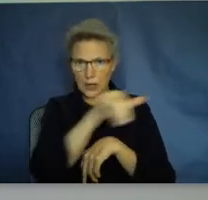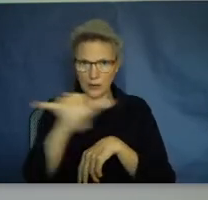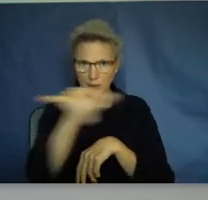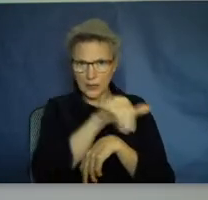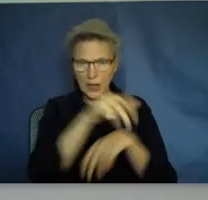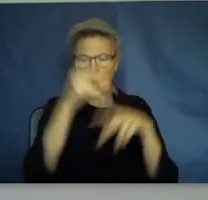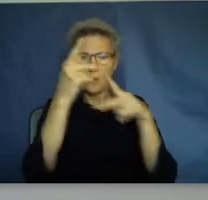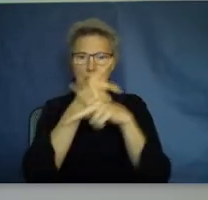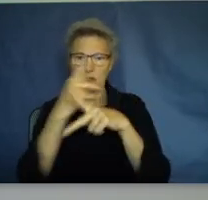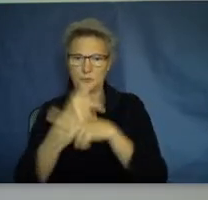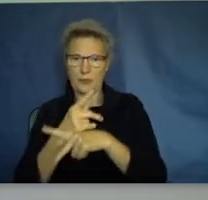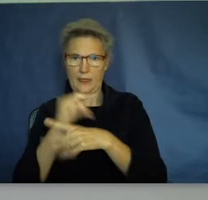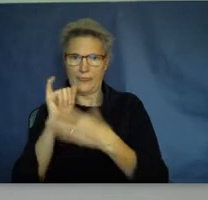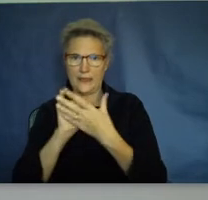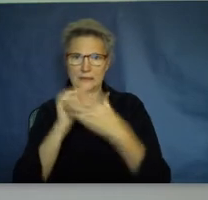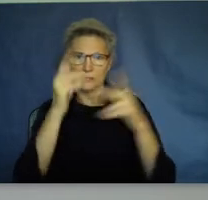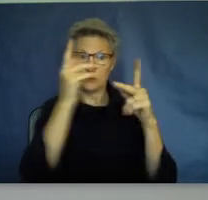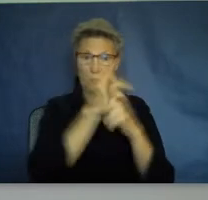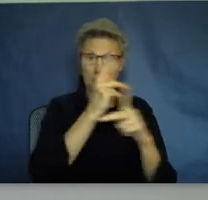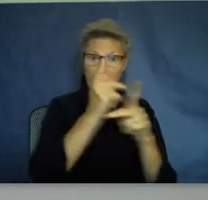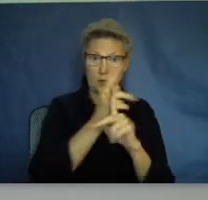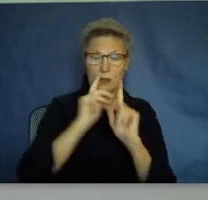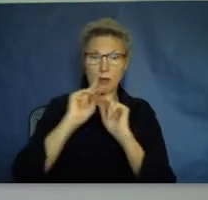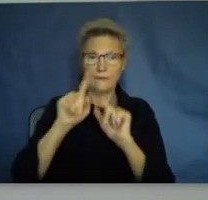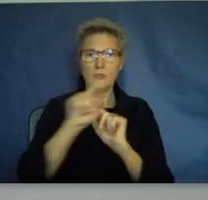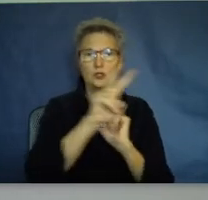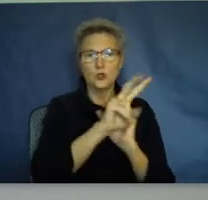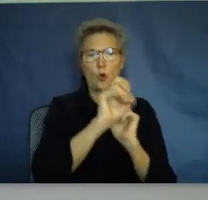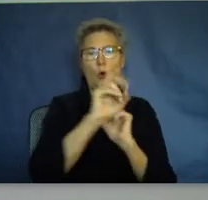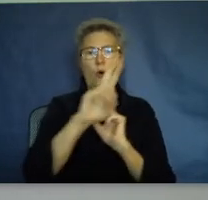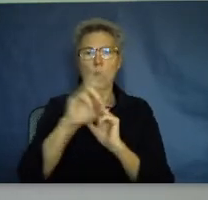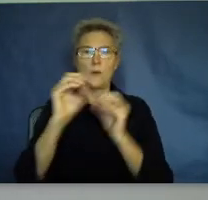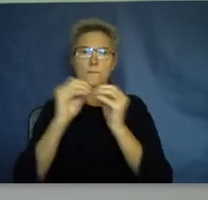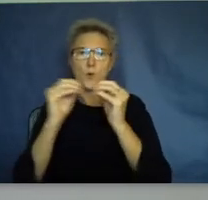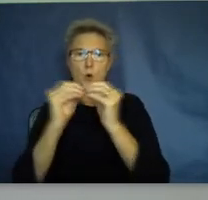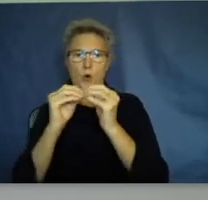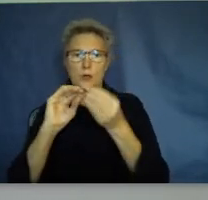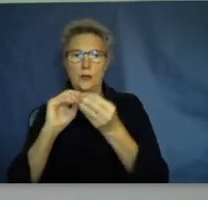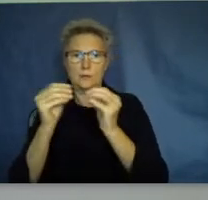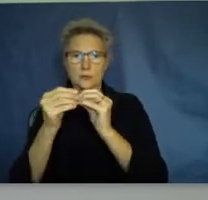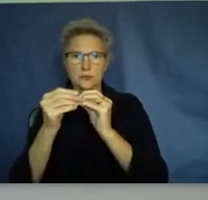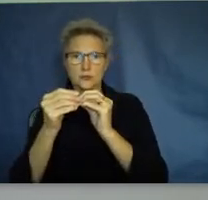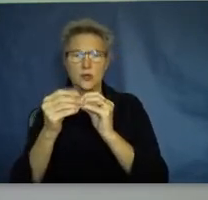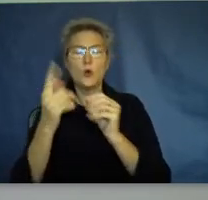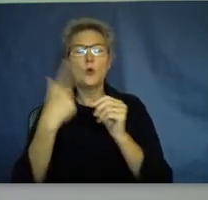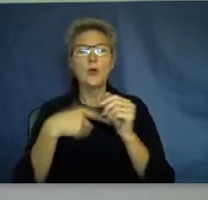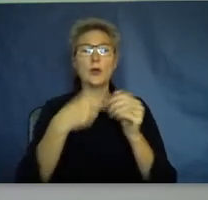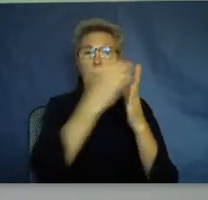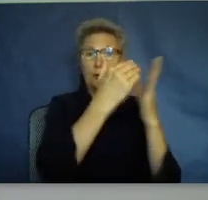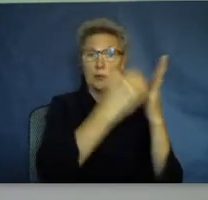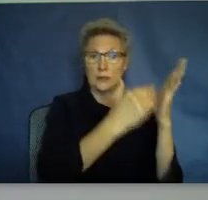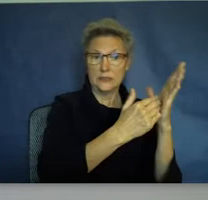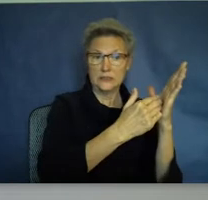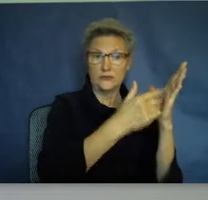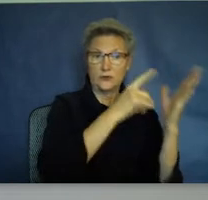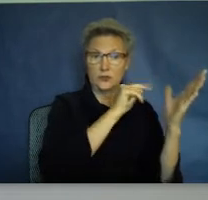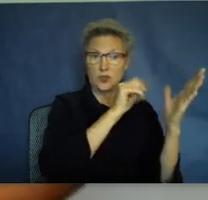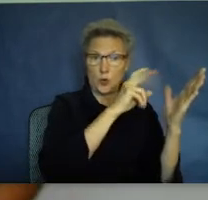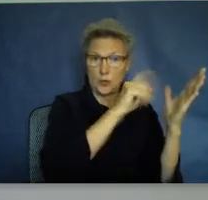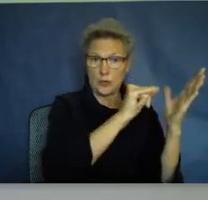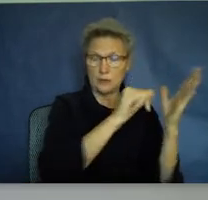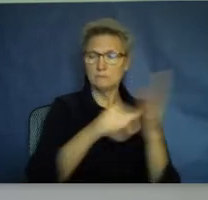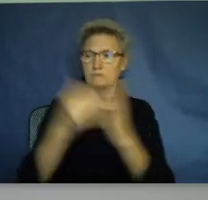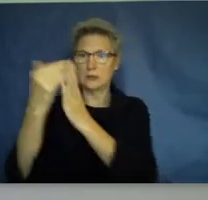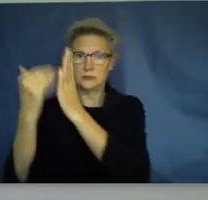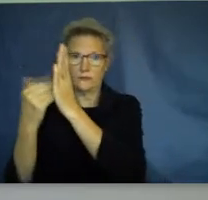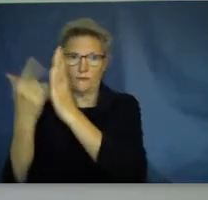numbers. So we're going to create a list of multiples for Tony and a list of multiples for Amanda and then see where they overlap, and that